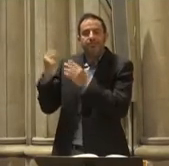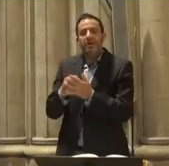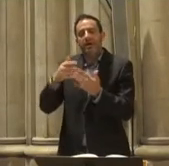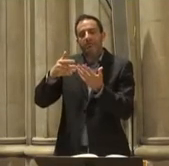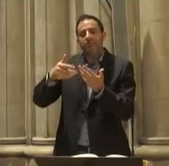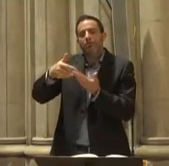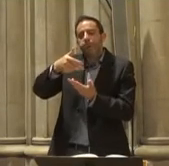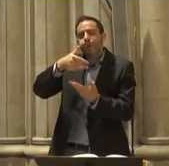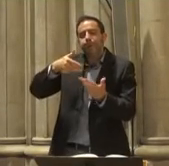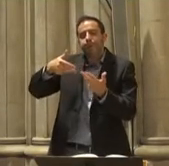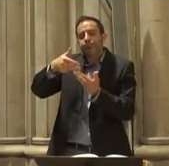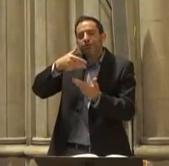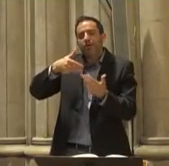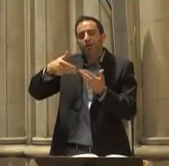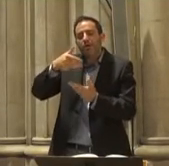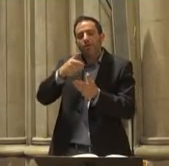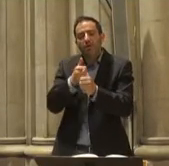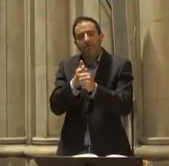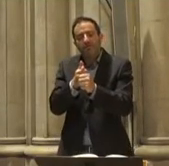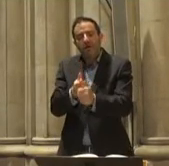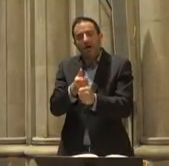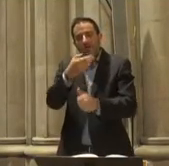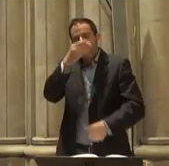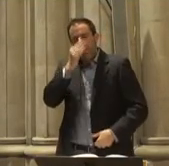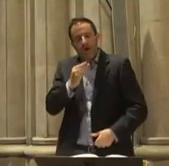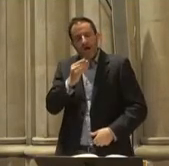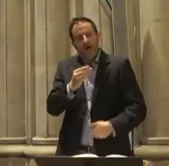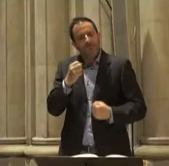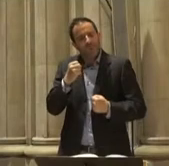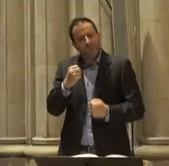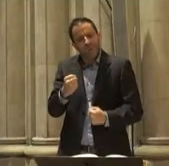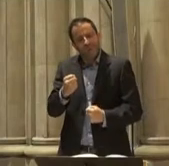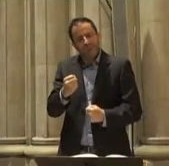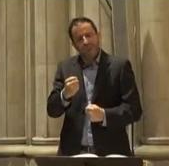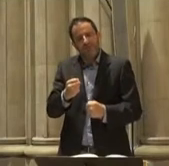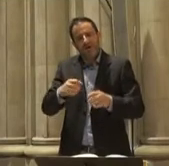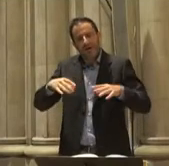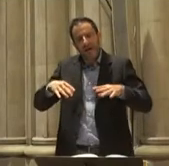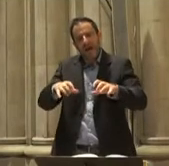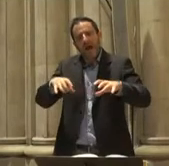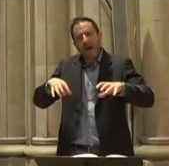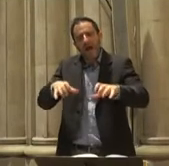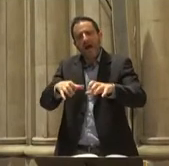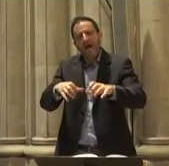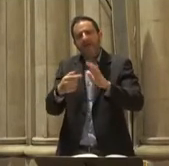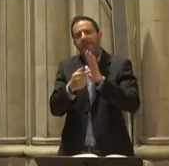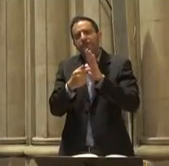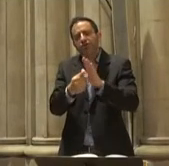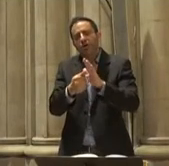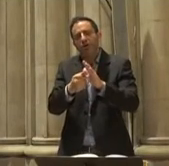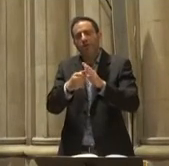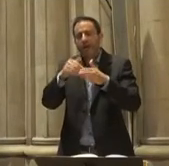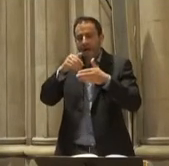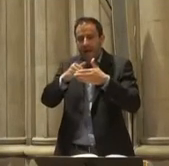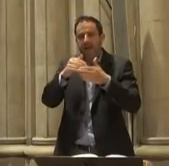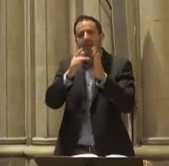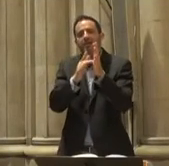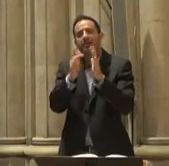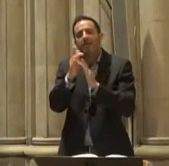engagement with the narrative of God's mighty acts as revealed in Holy Scripture.